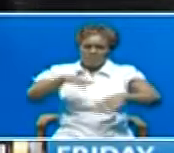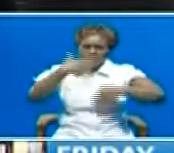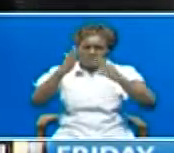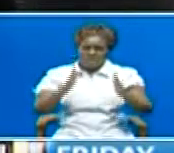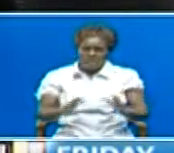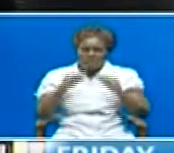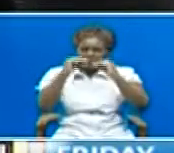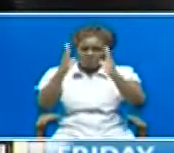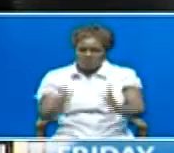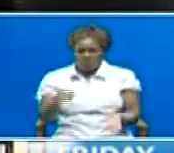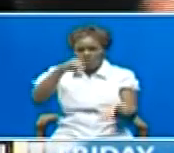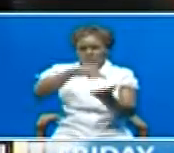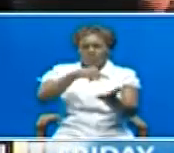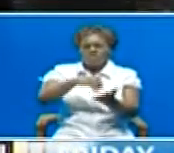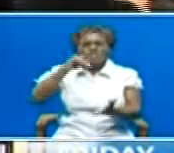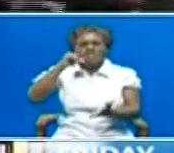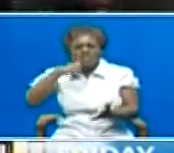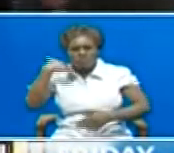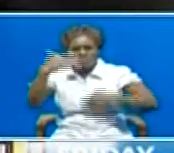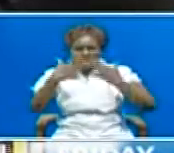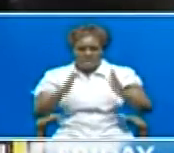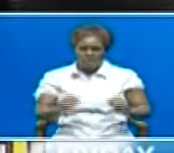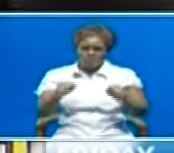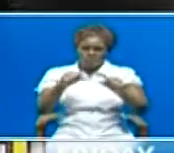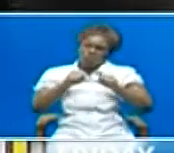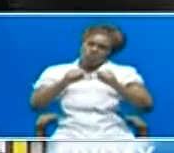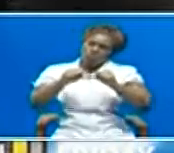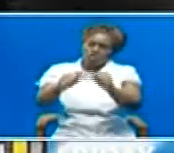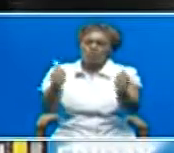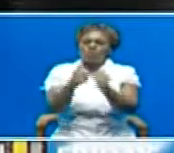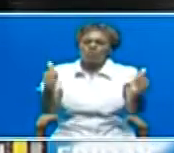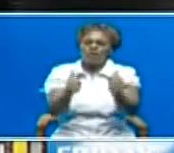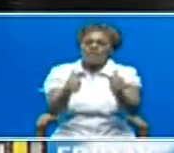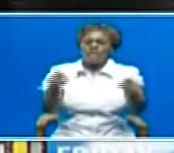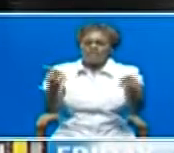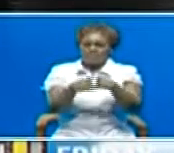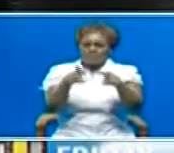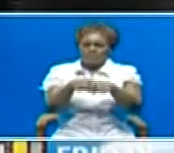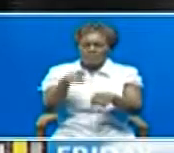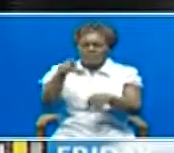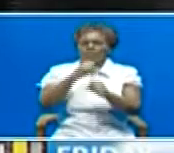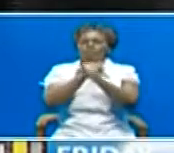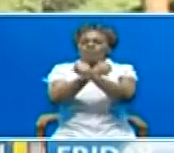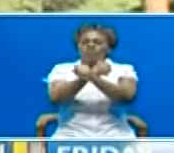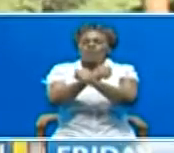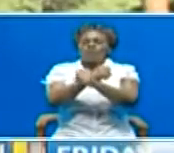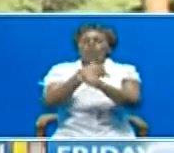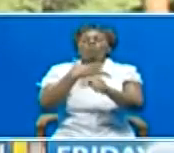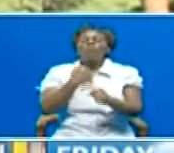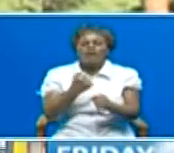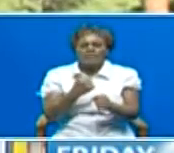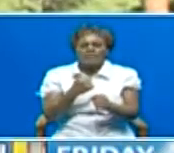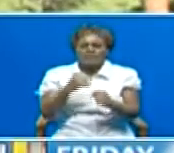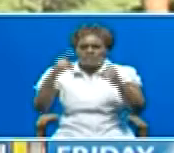Coach Waloma hopes the inclusion of fresh players into the team will keep their momentum running as they eye national and regional glory. For the sake